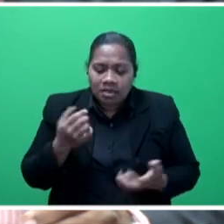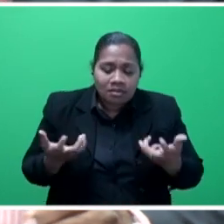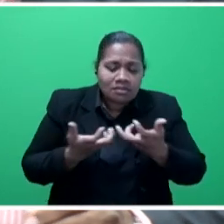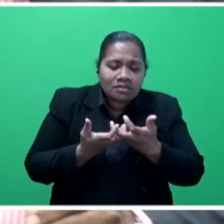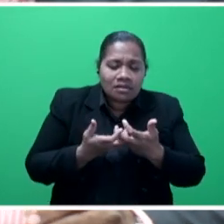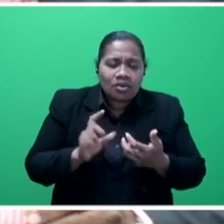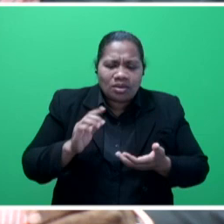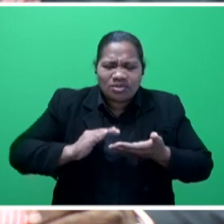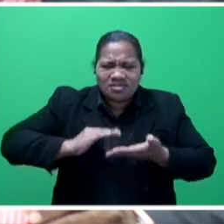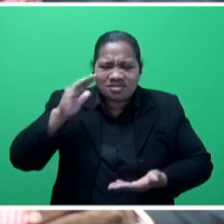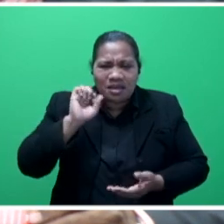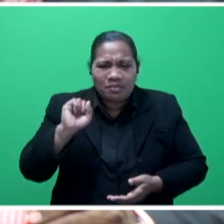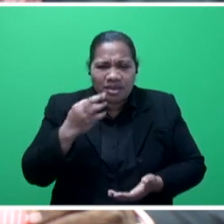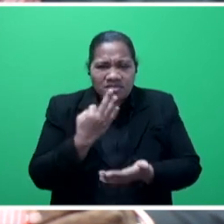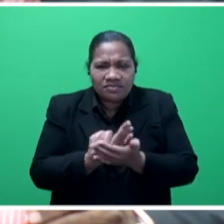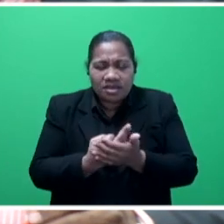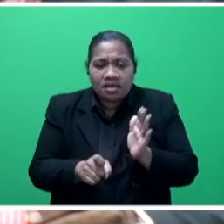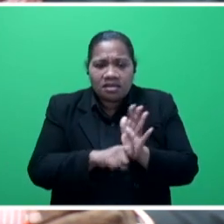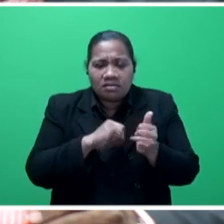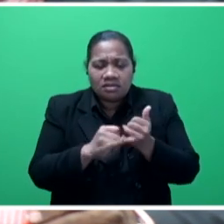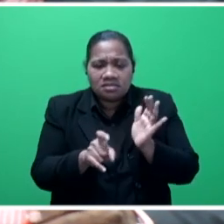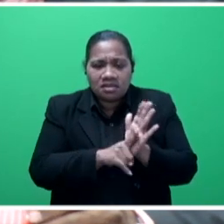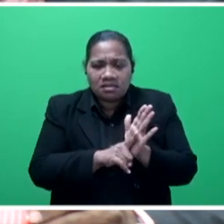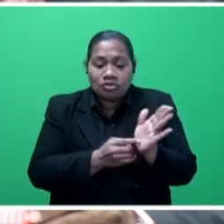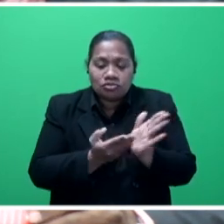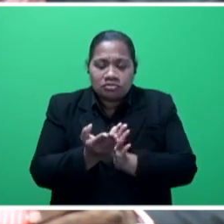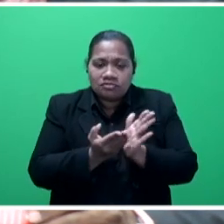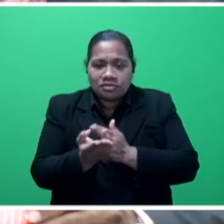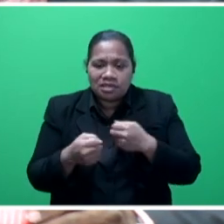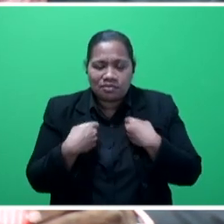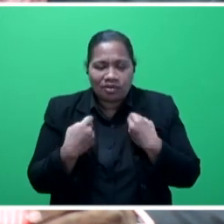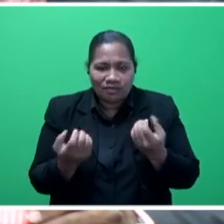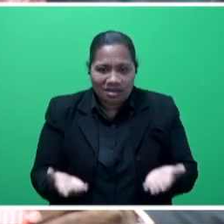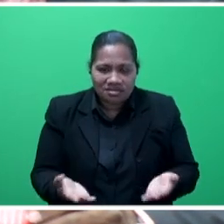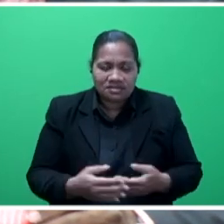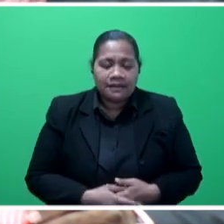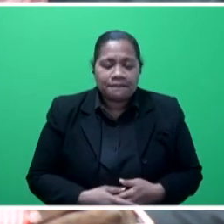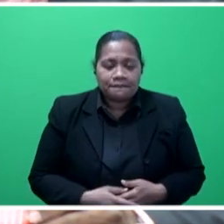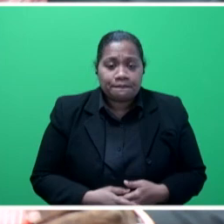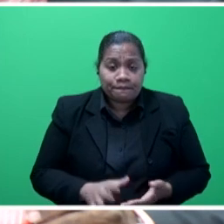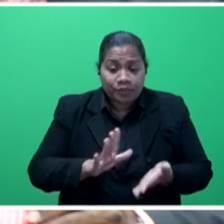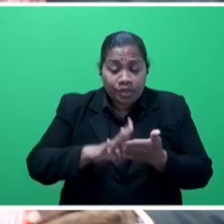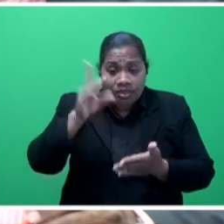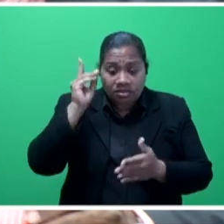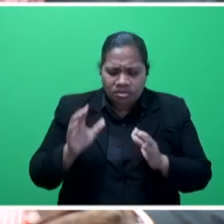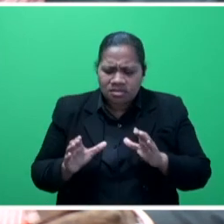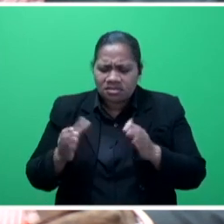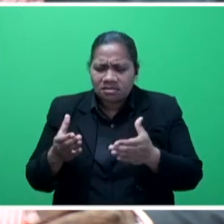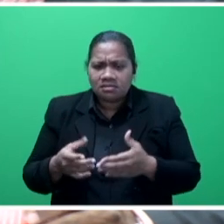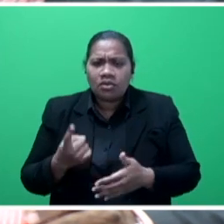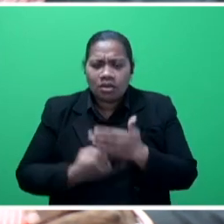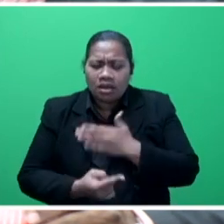and increased costs to RSL service providers. Mr. Speaker, education is a sector that has been